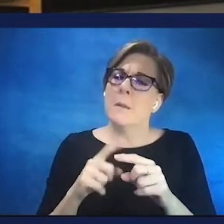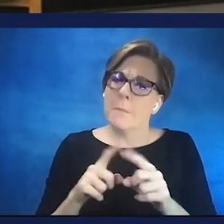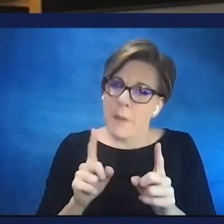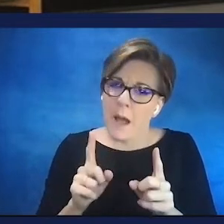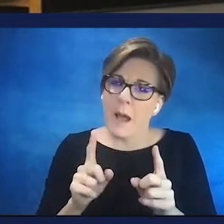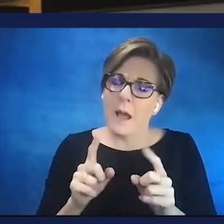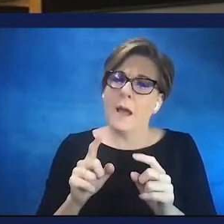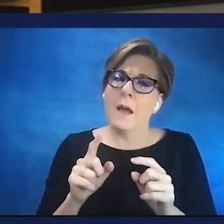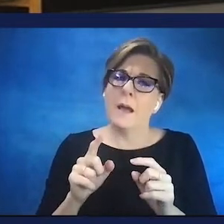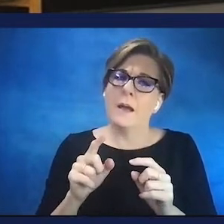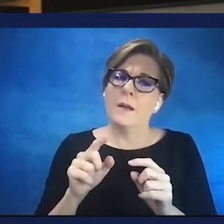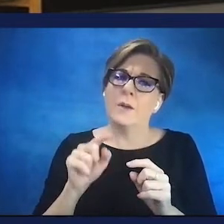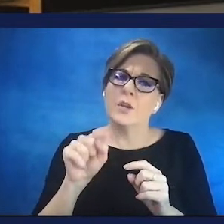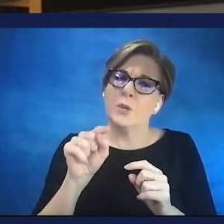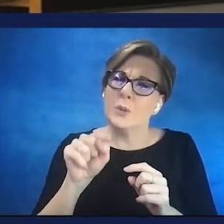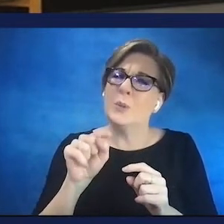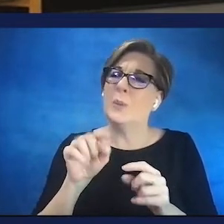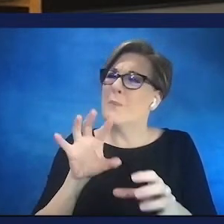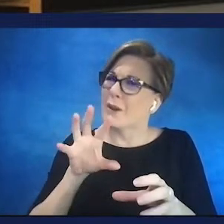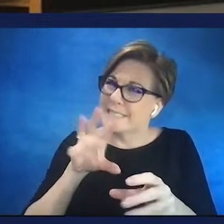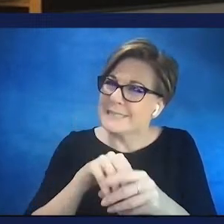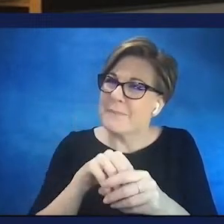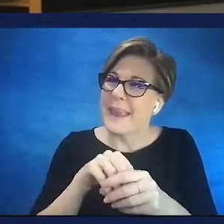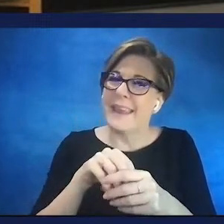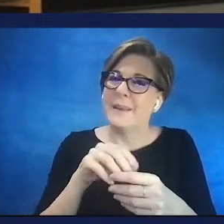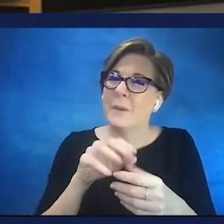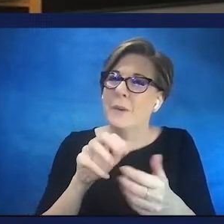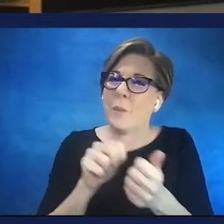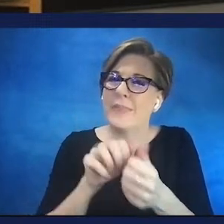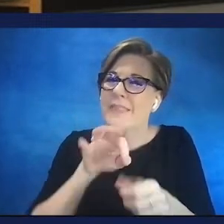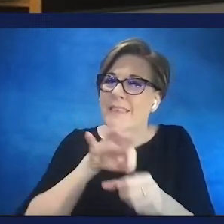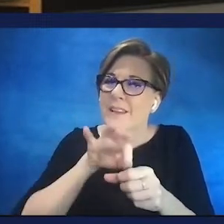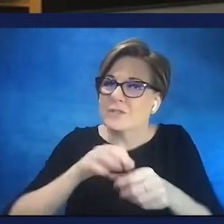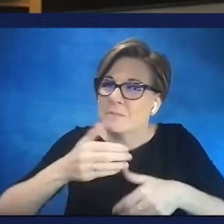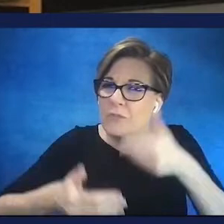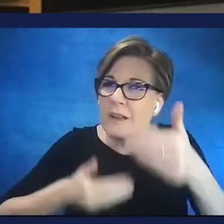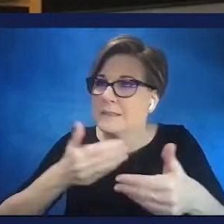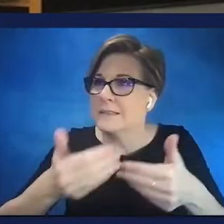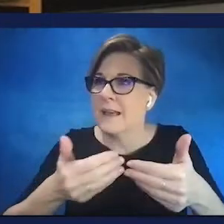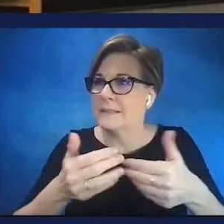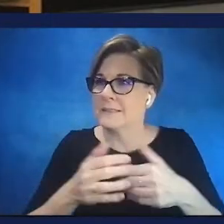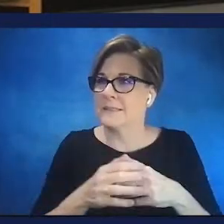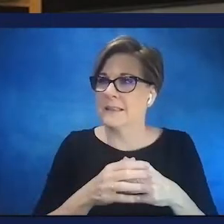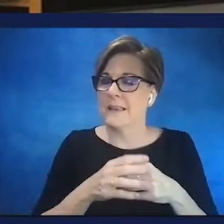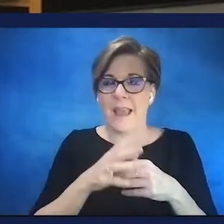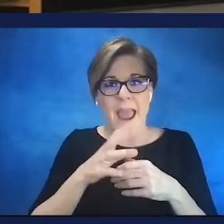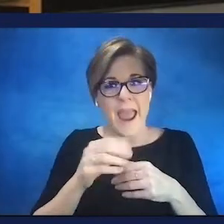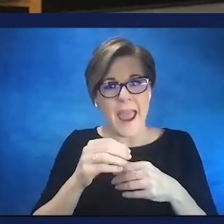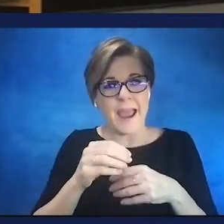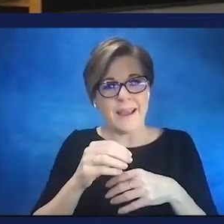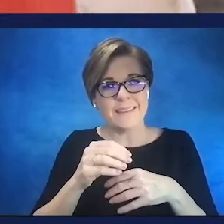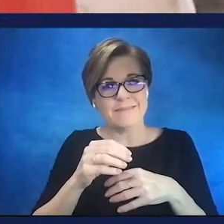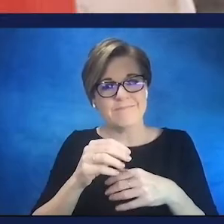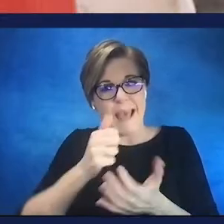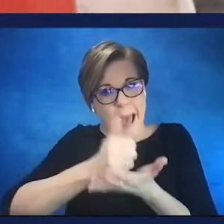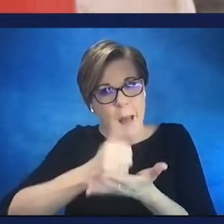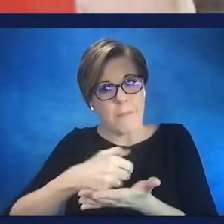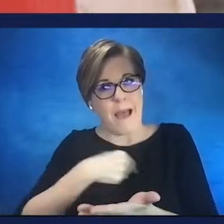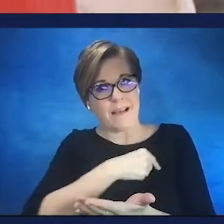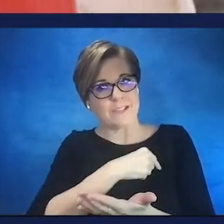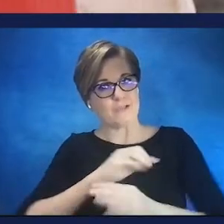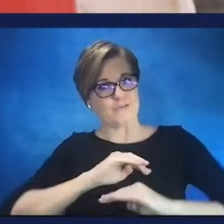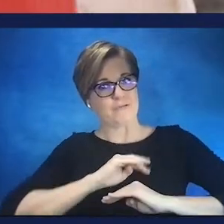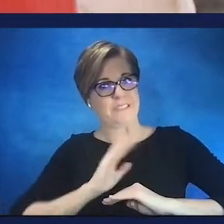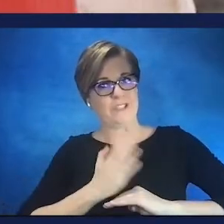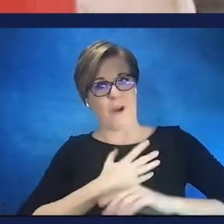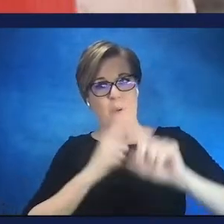to do your, you get to participate within the election and definitely do your part to make our goal